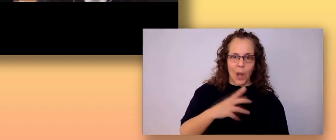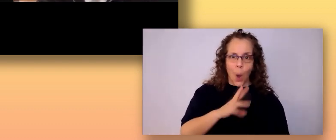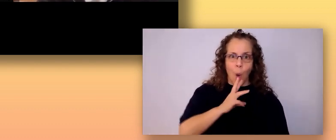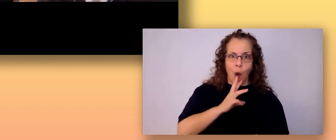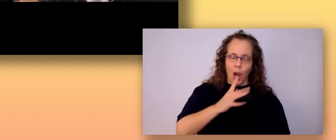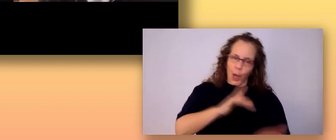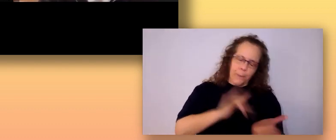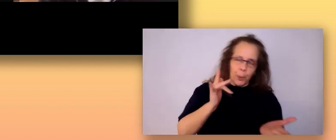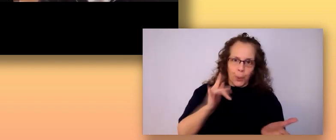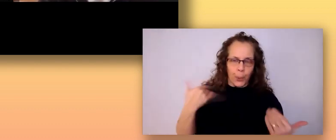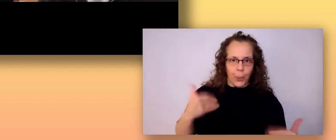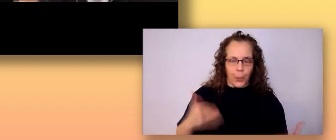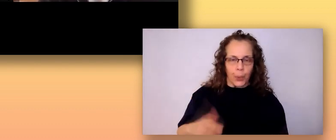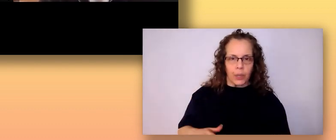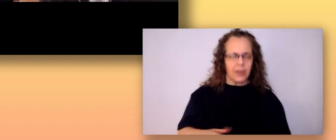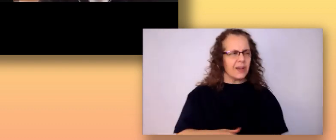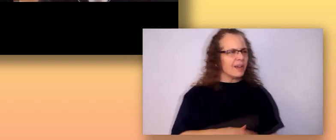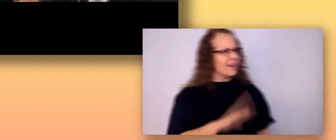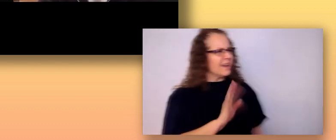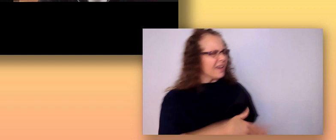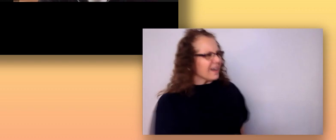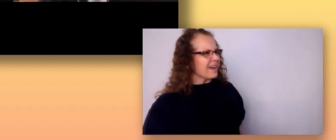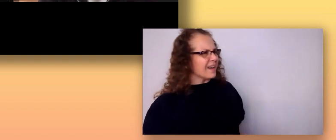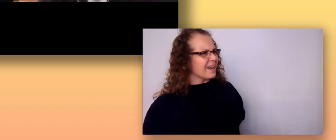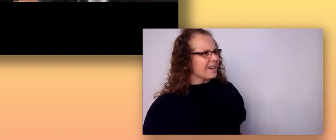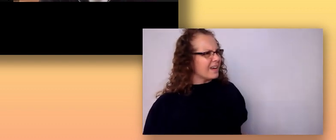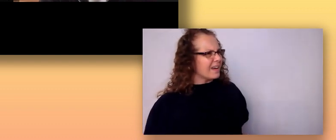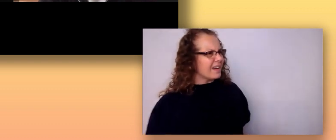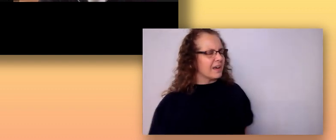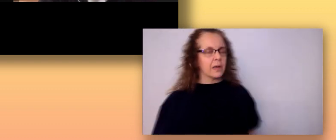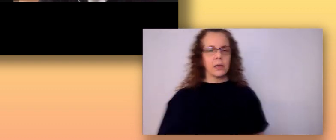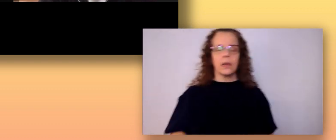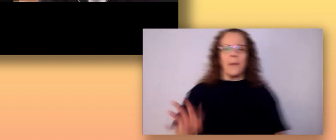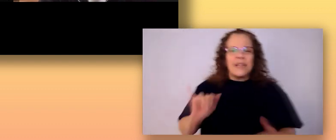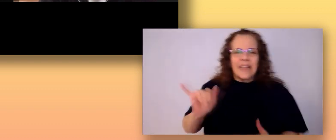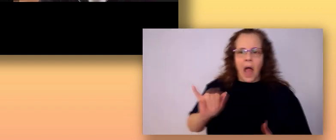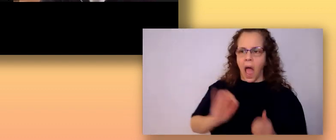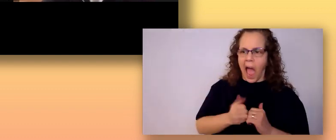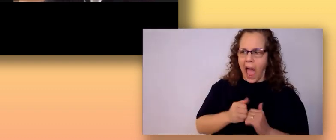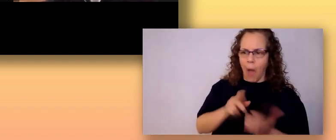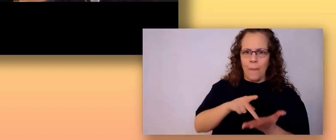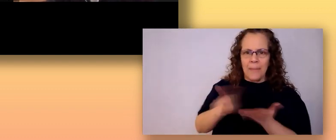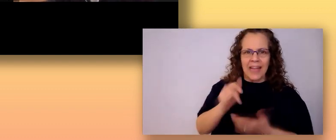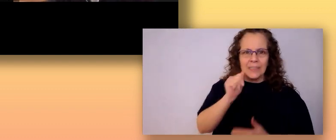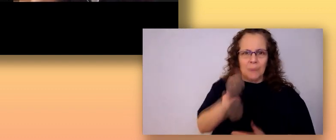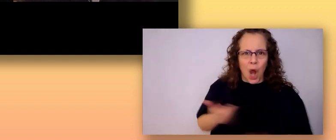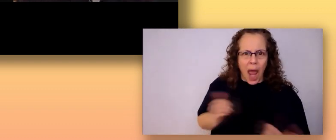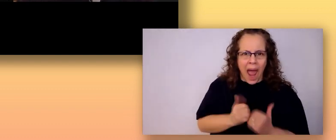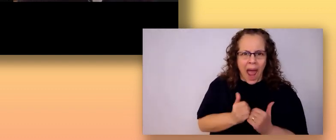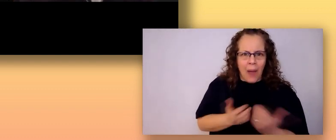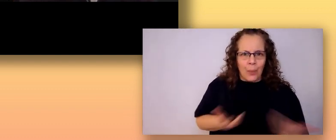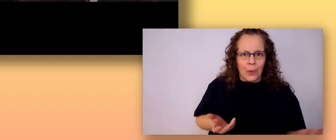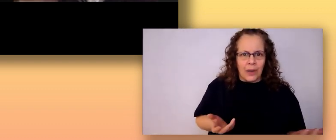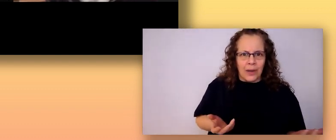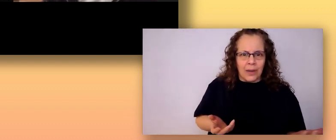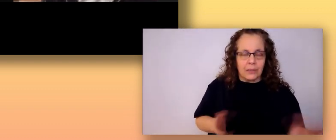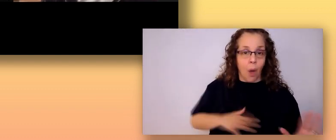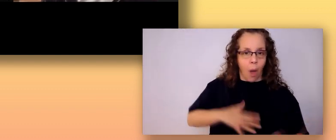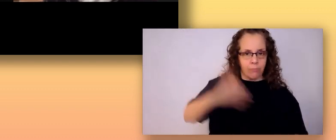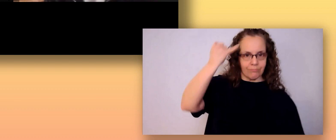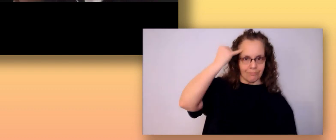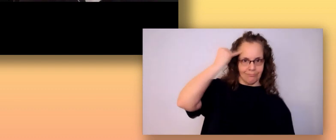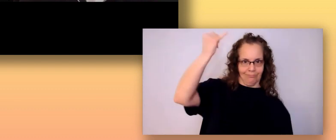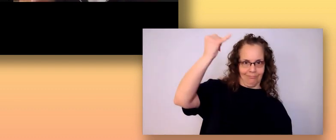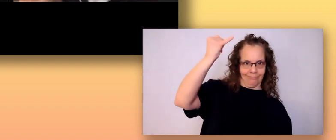of water. Dude. And it's kind of like, how the hell can we pay this all off by tomorrow? So I had the